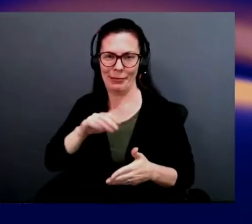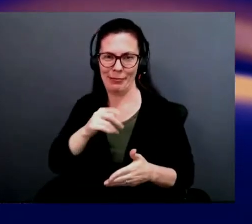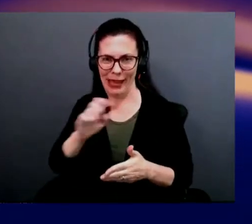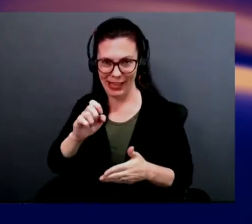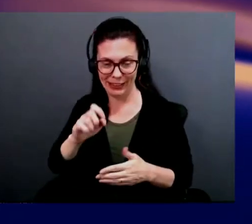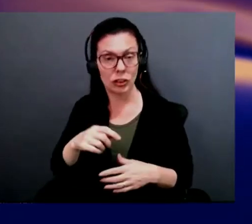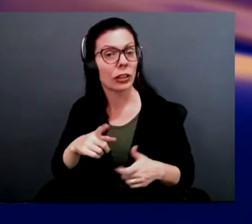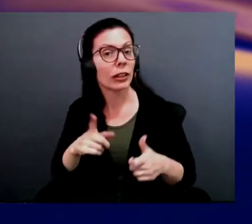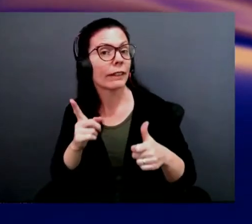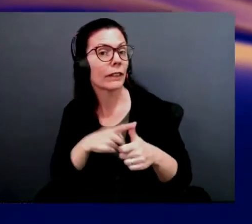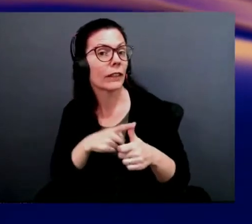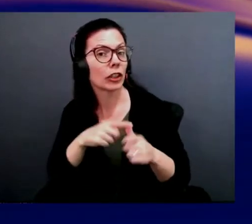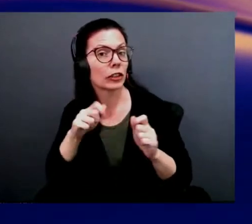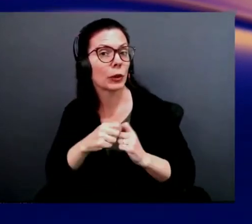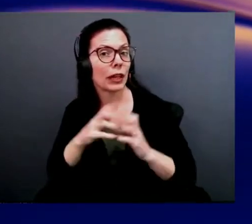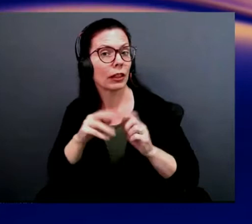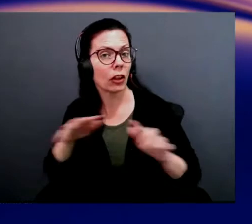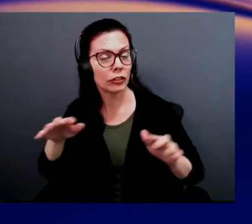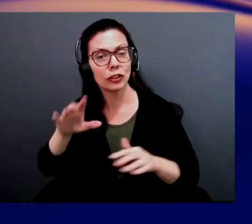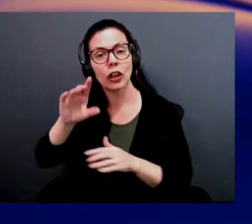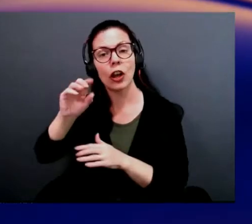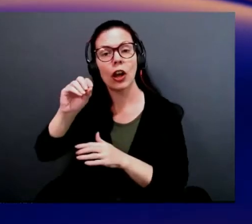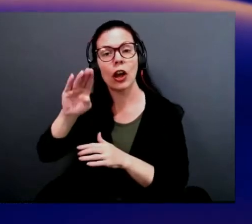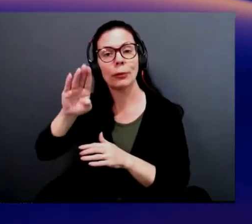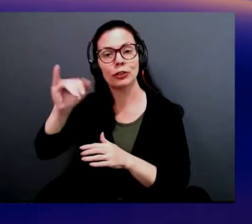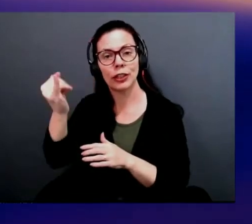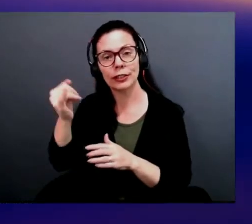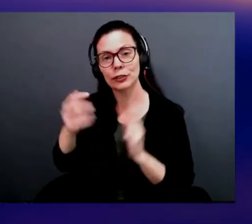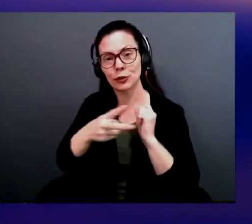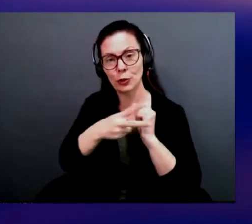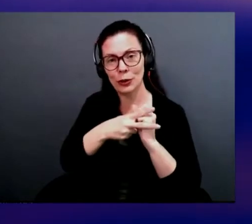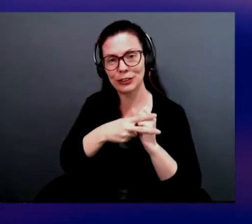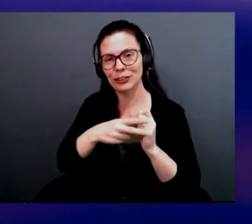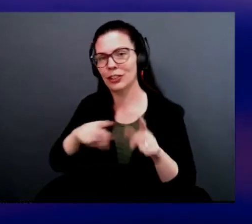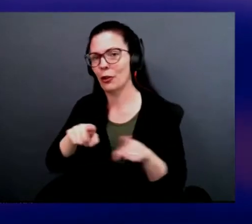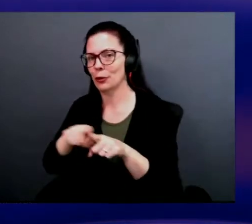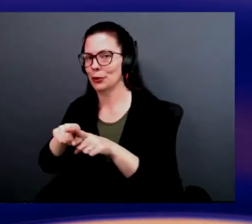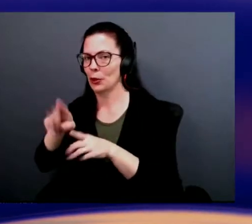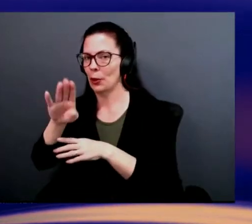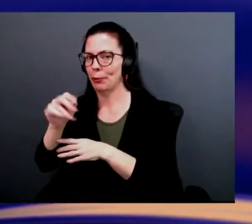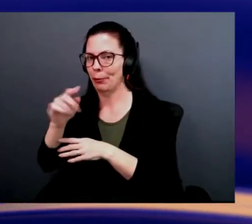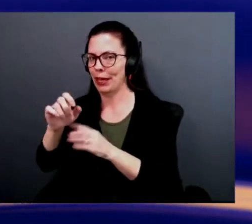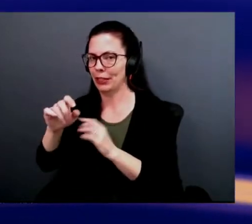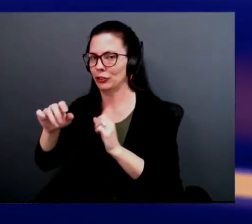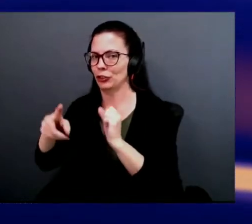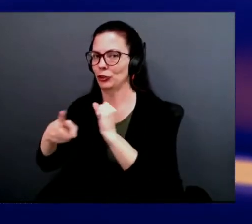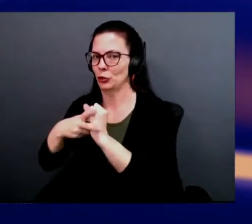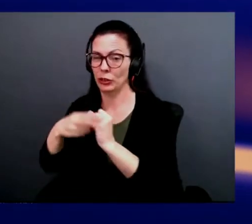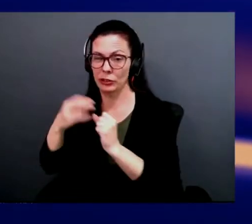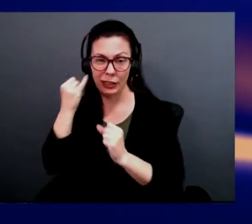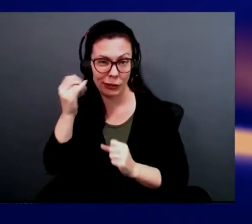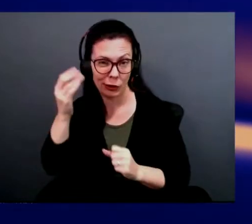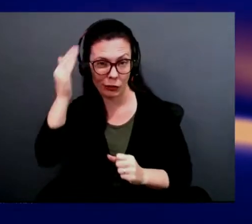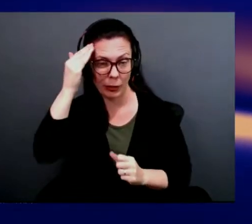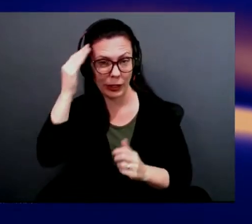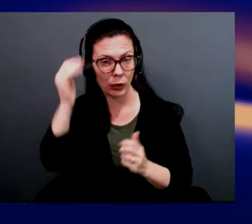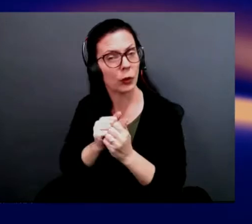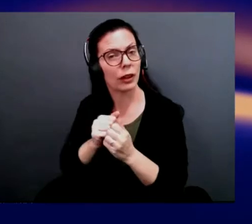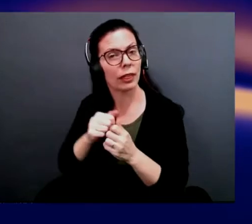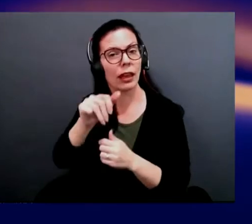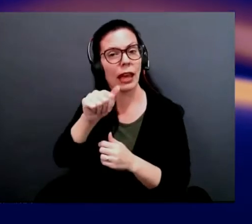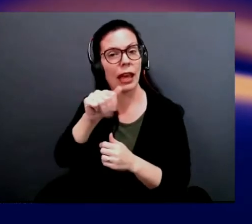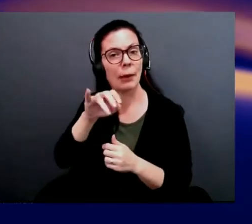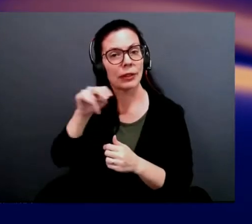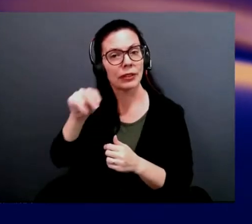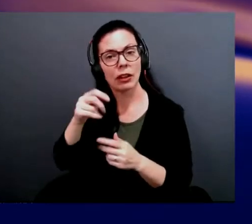launched are object storage as well as badge storage. So for those who are familiar with using or have heard of Amazon Simple Storage Service or